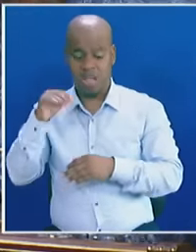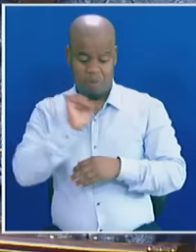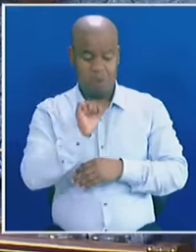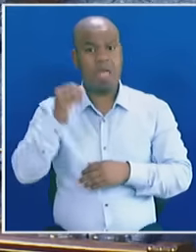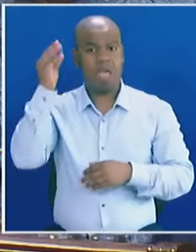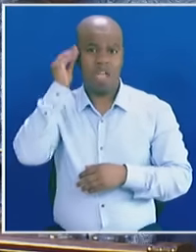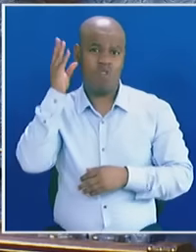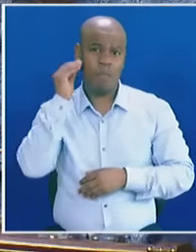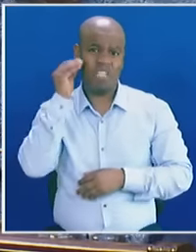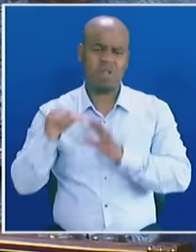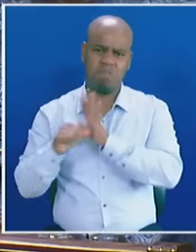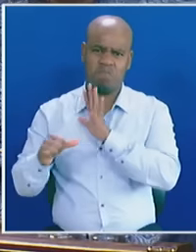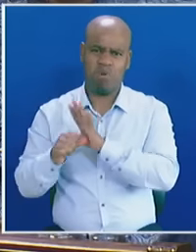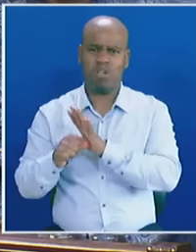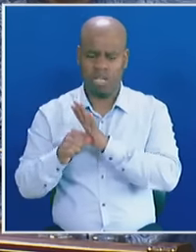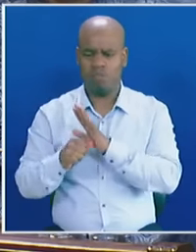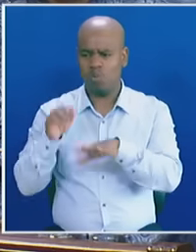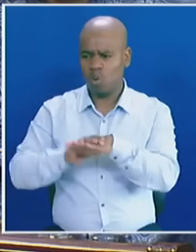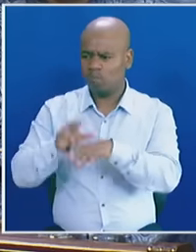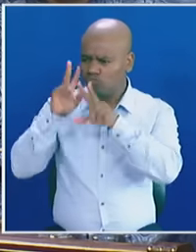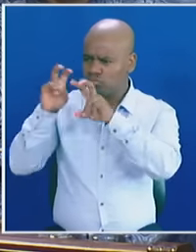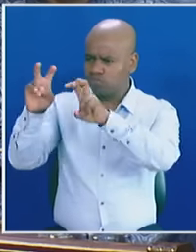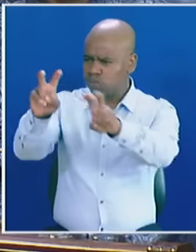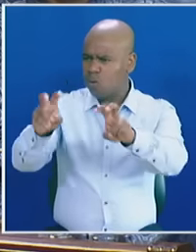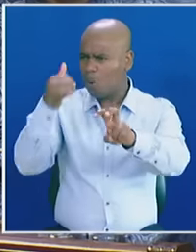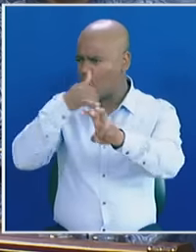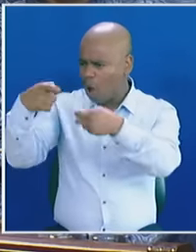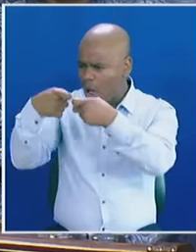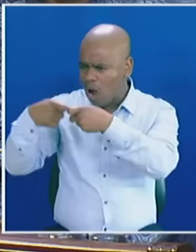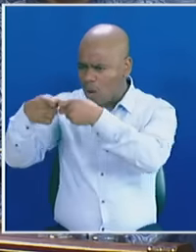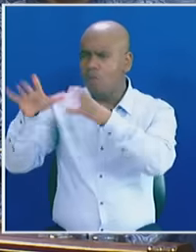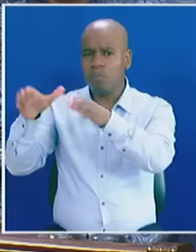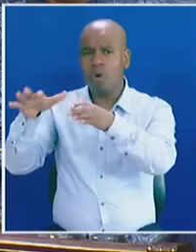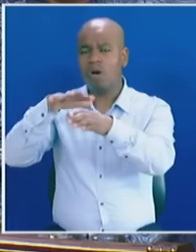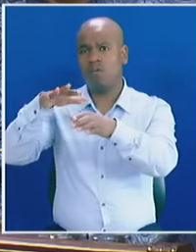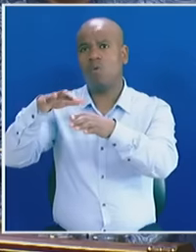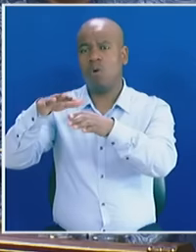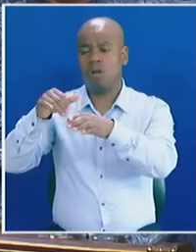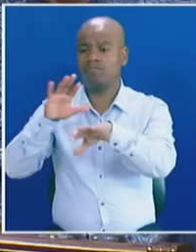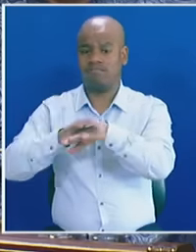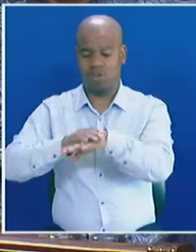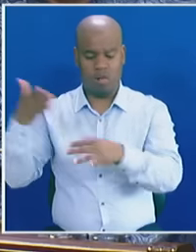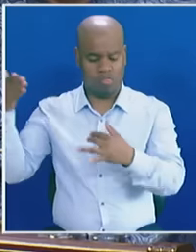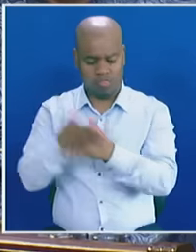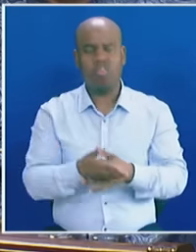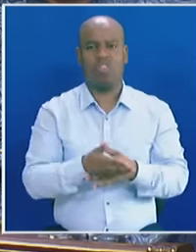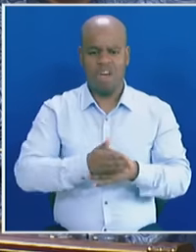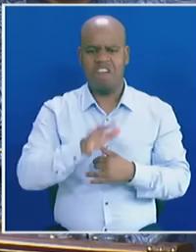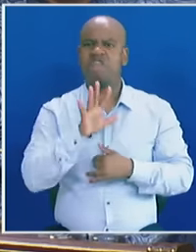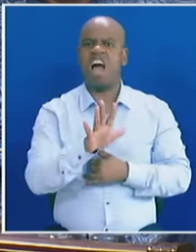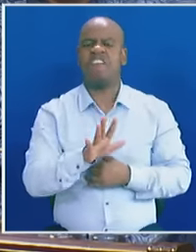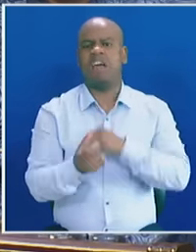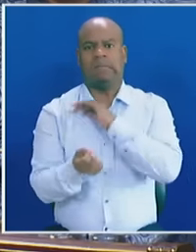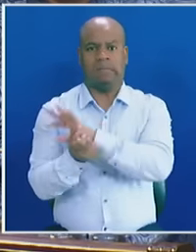in investigation into organized syndicates, gangs, and drugs. There have been 5 break-ins in the